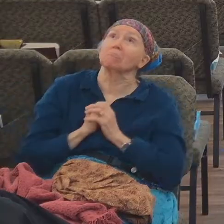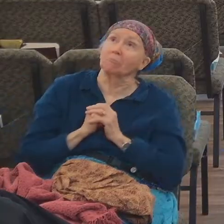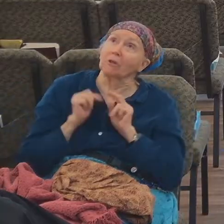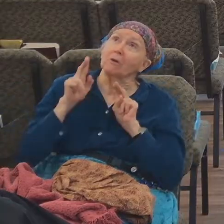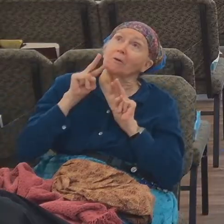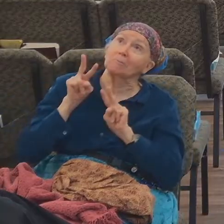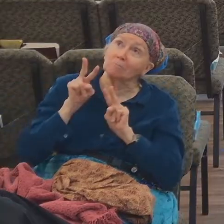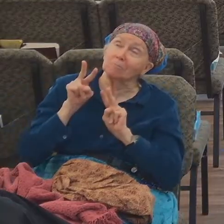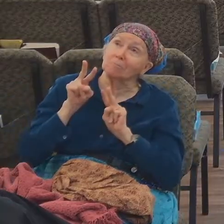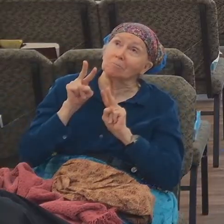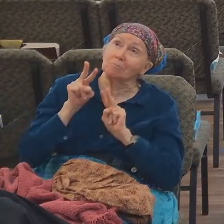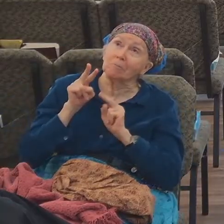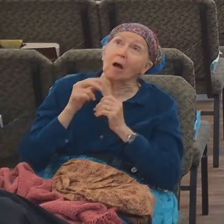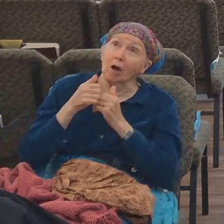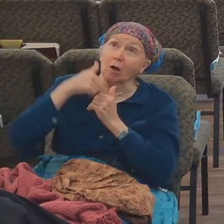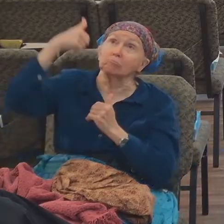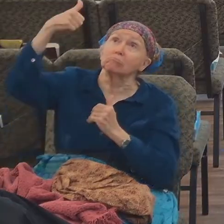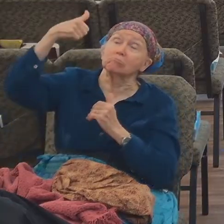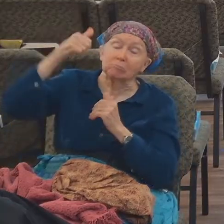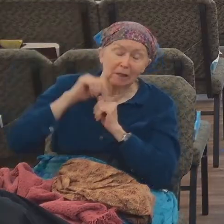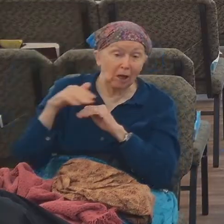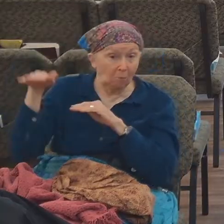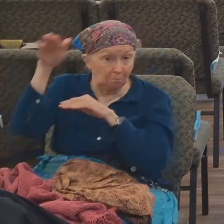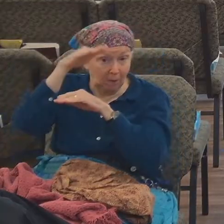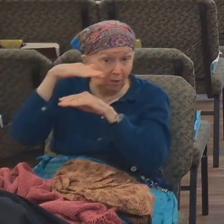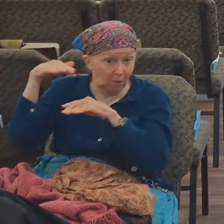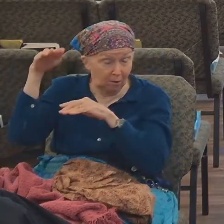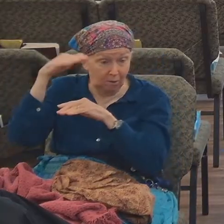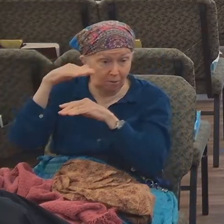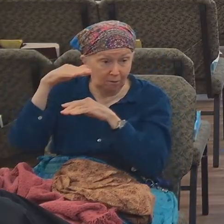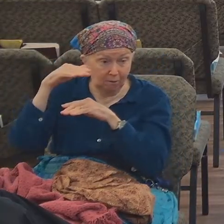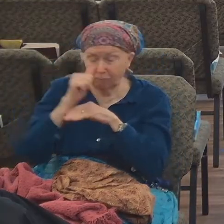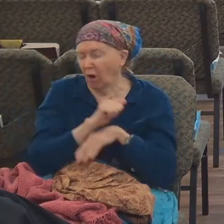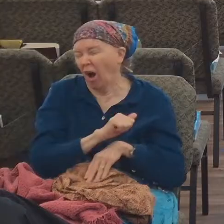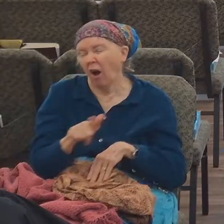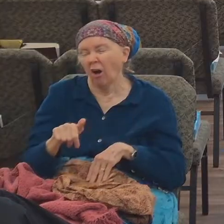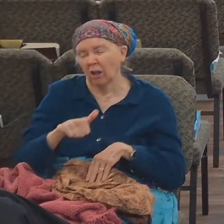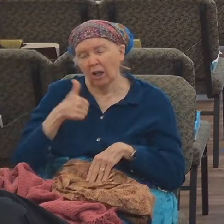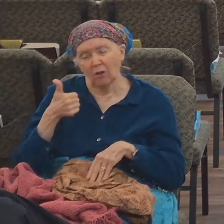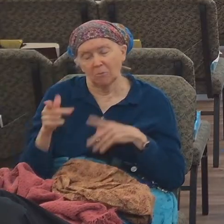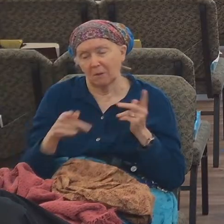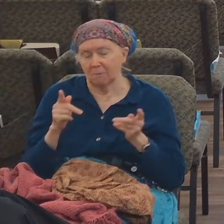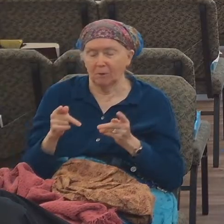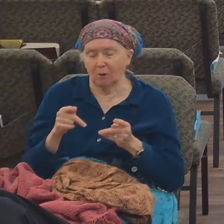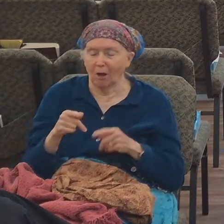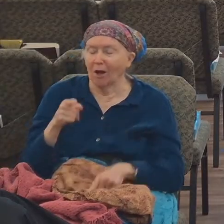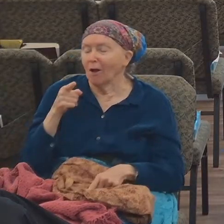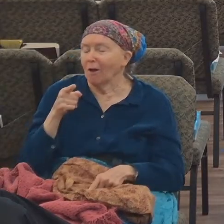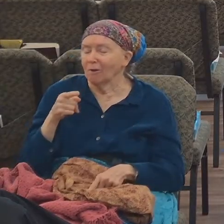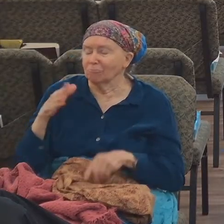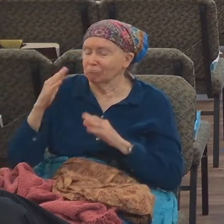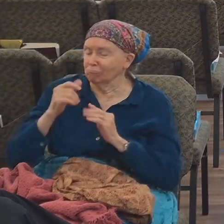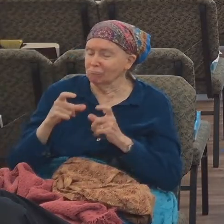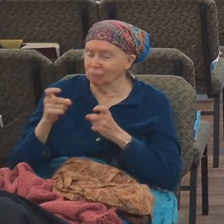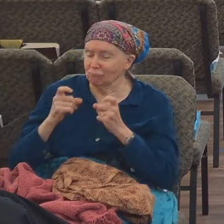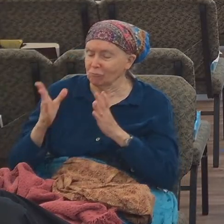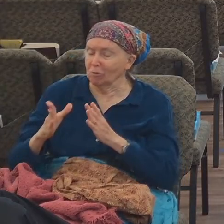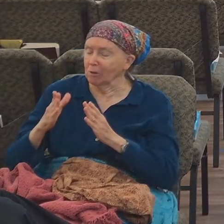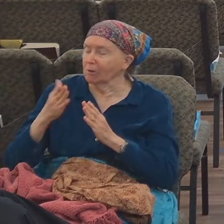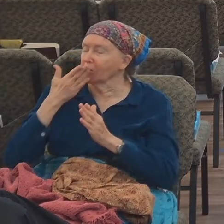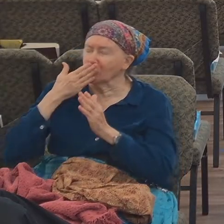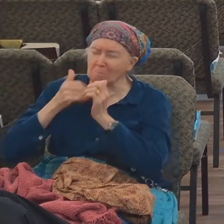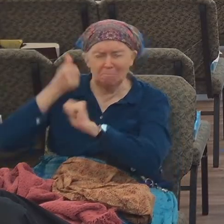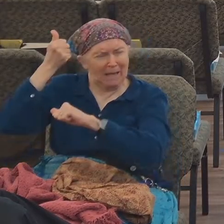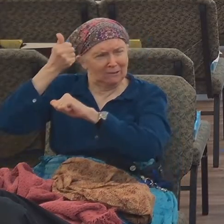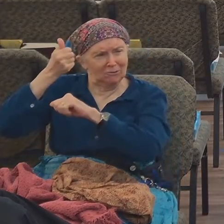Set apart, above, really? All others, right? You're the best. Right?